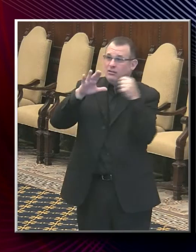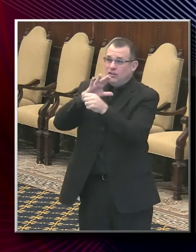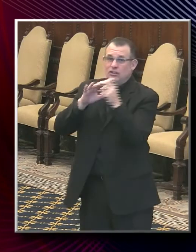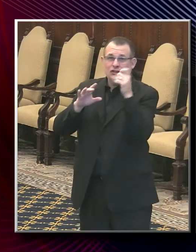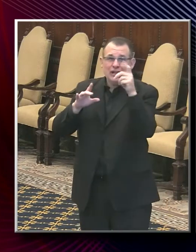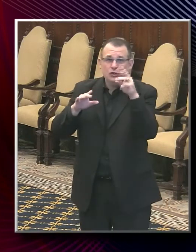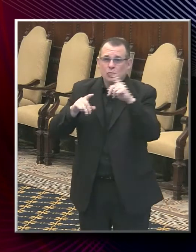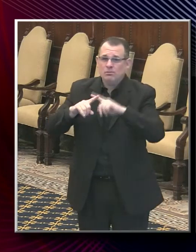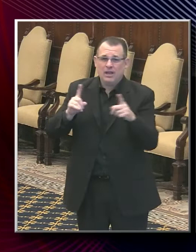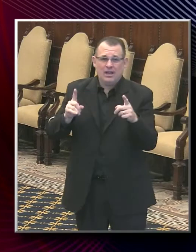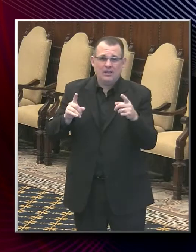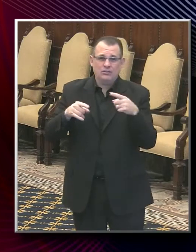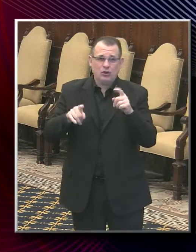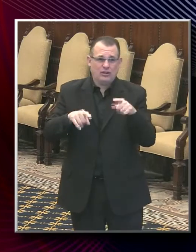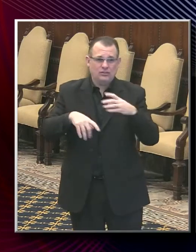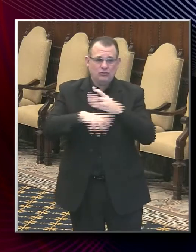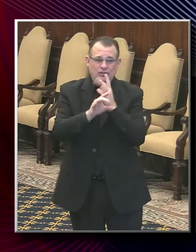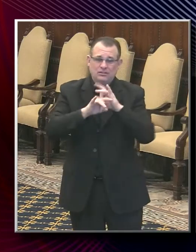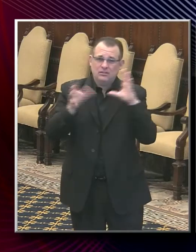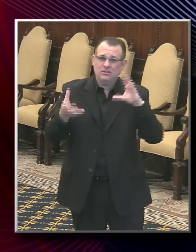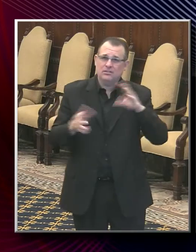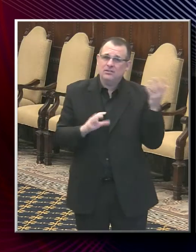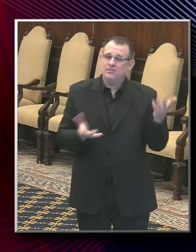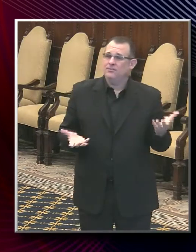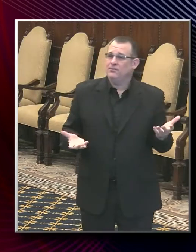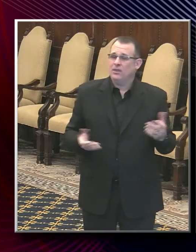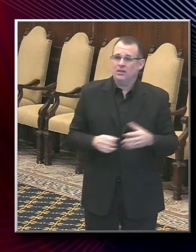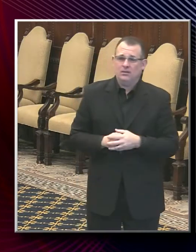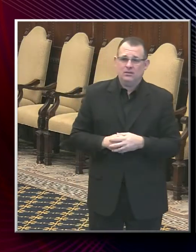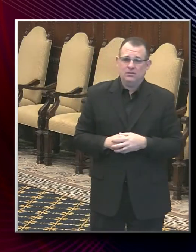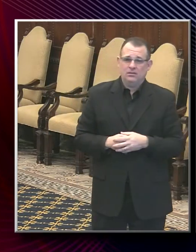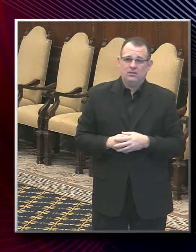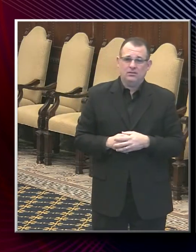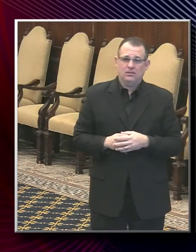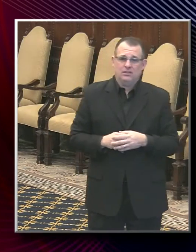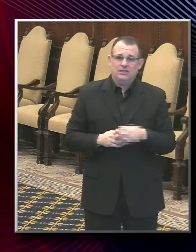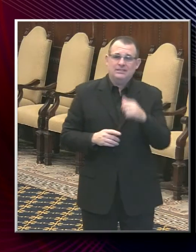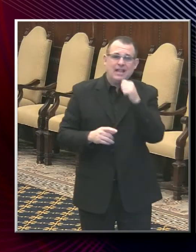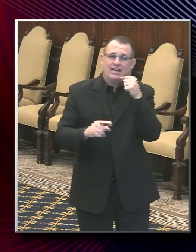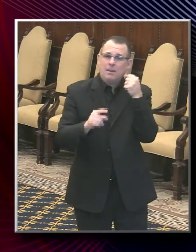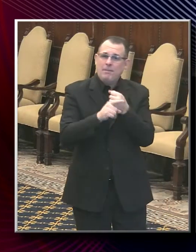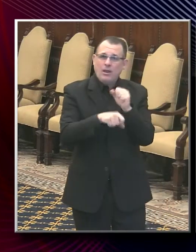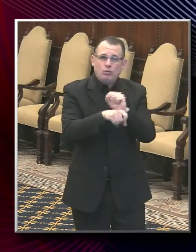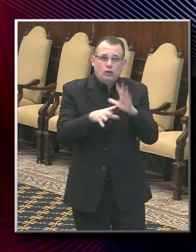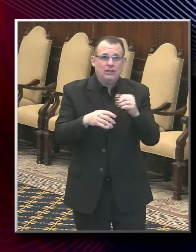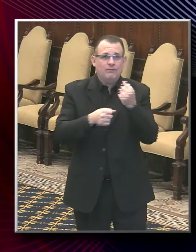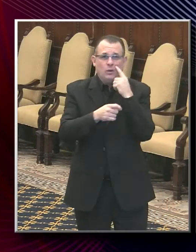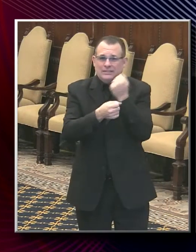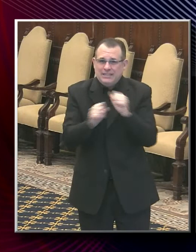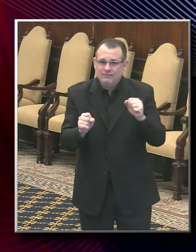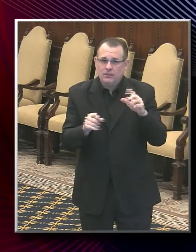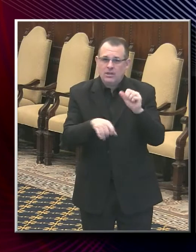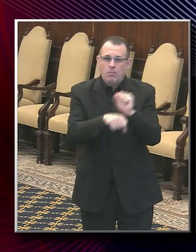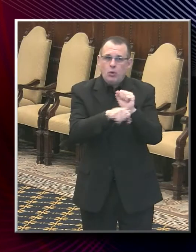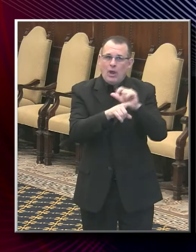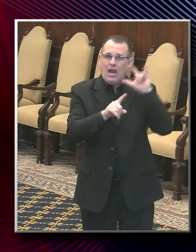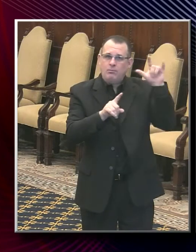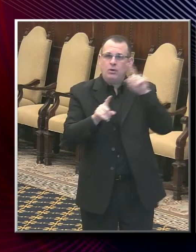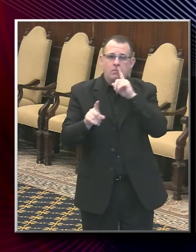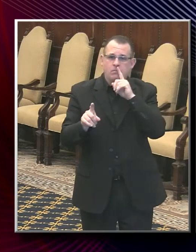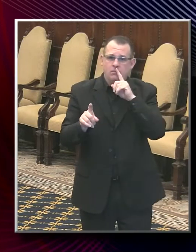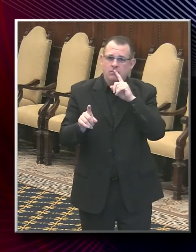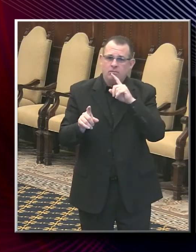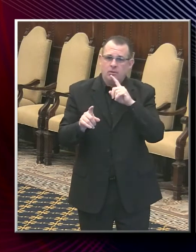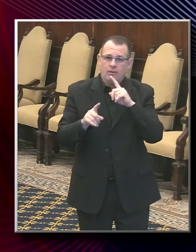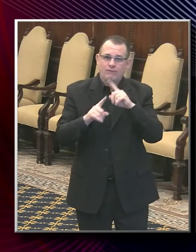during this crisis. I don't believe that it has any impact on the safety of the workforce. Brian, from an operational